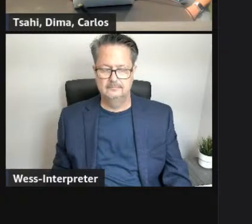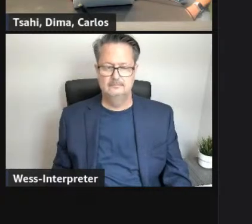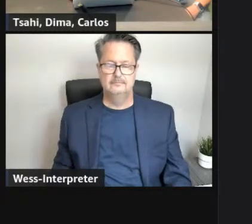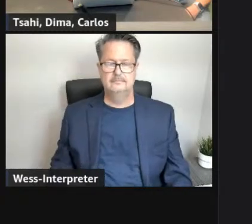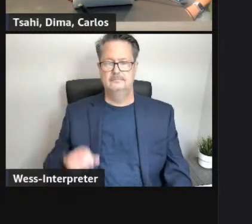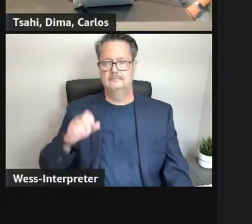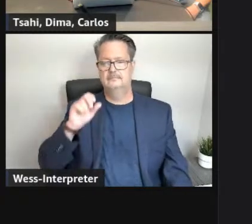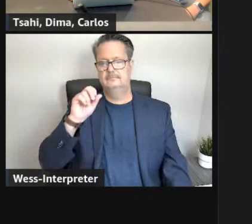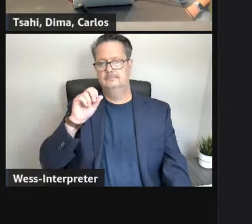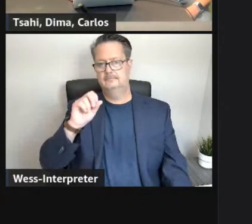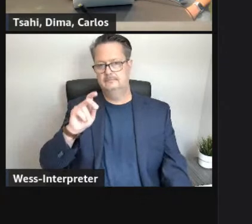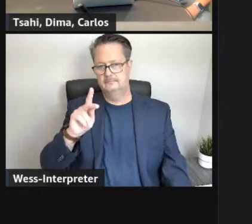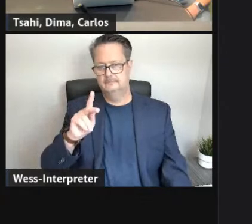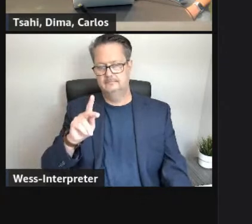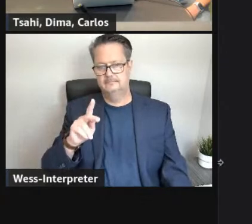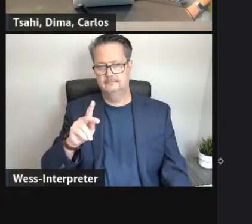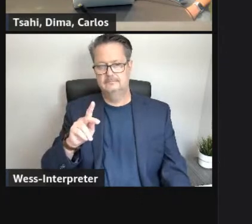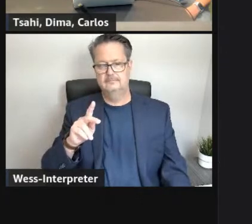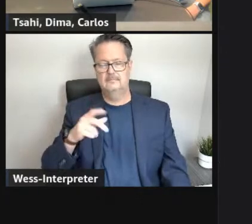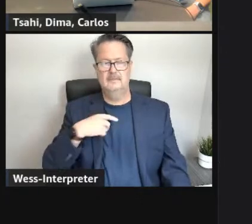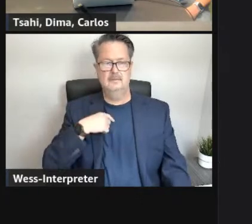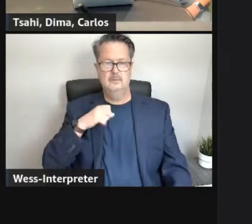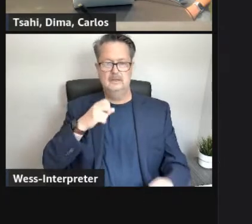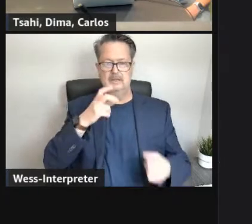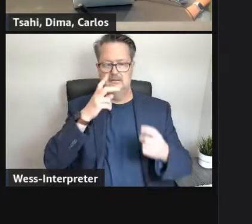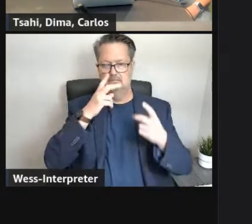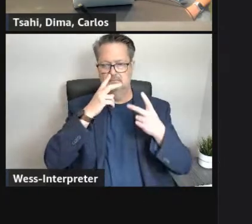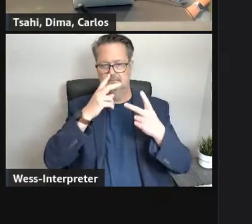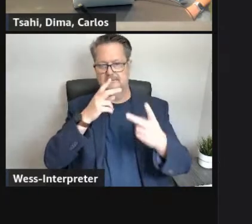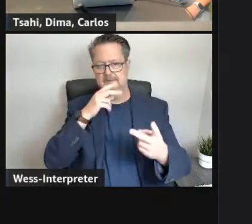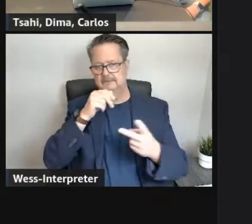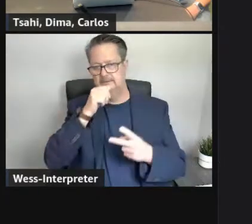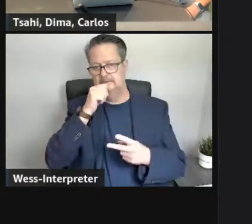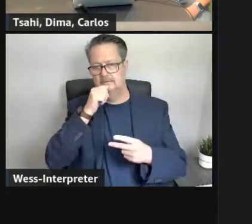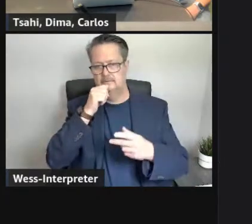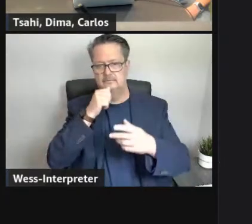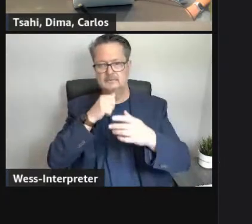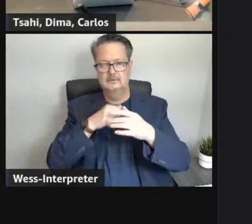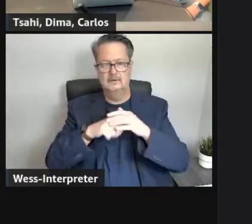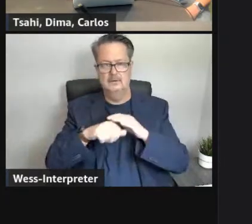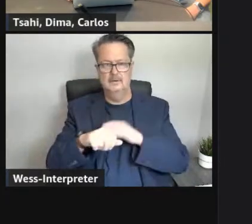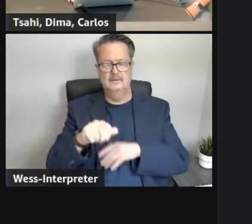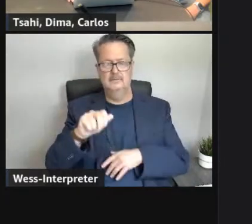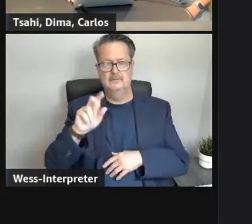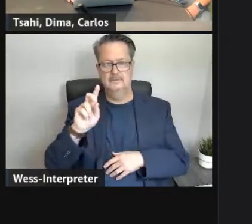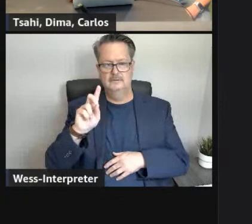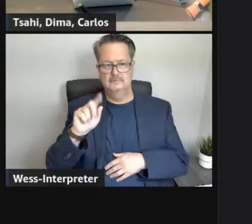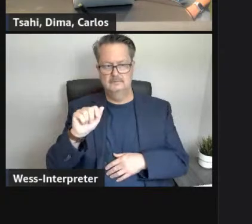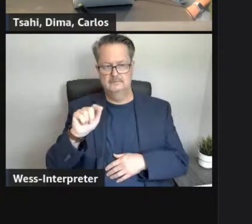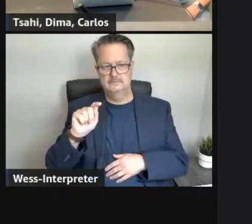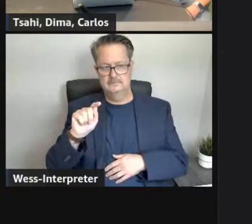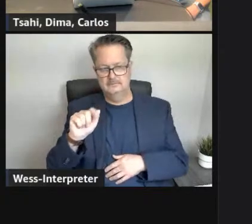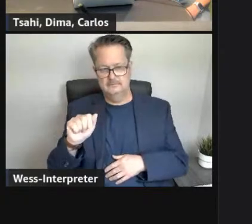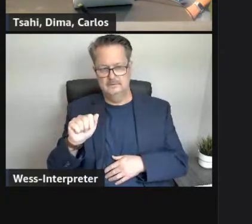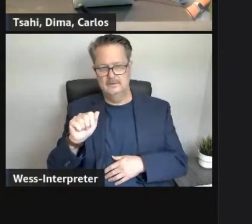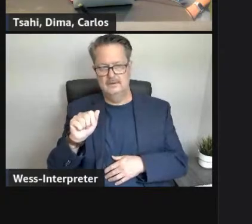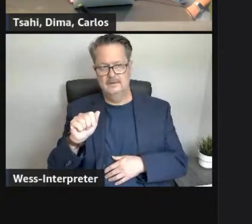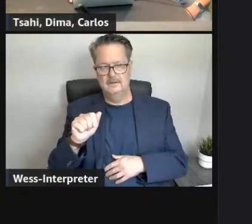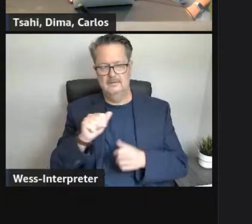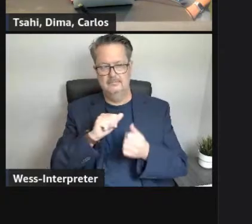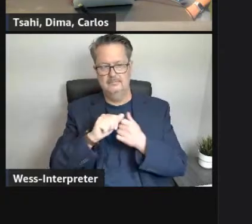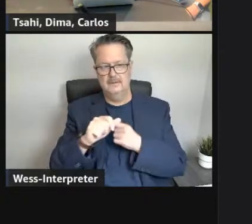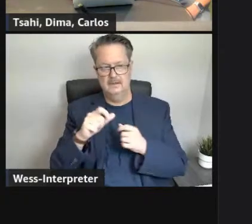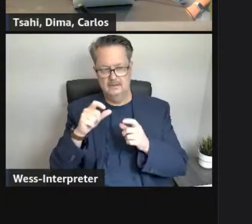JSON. Okay, so we can see that the secret is under data.password. Okay, so let's